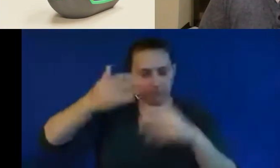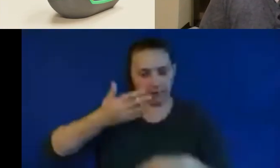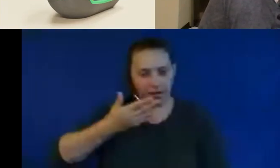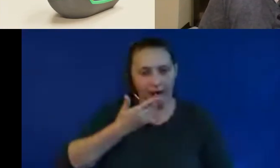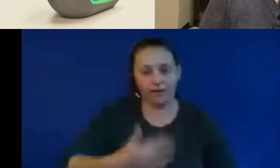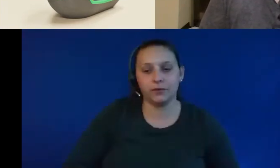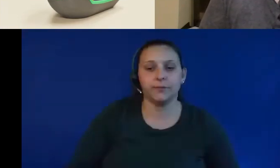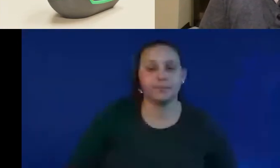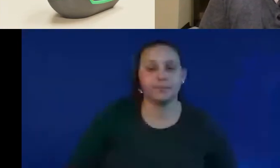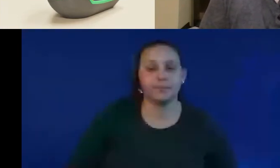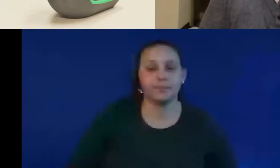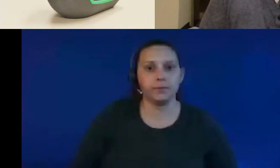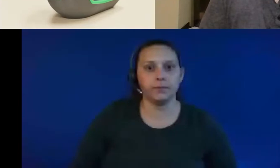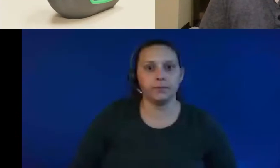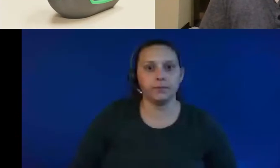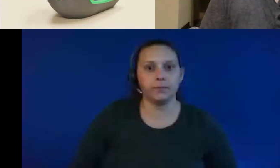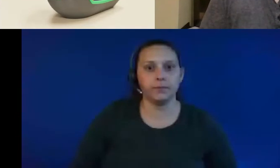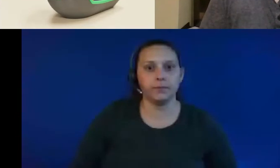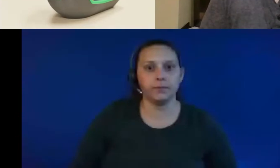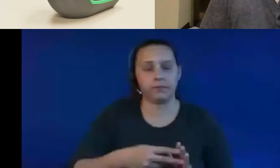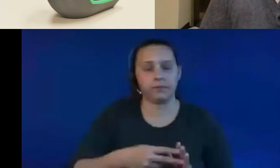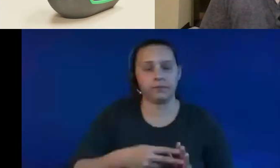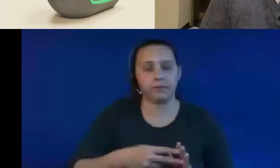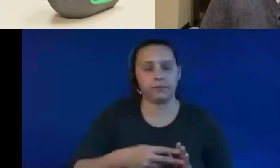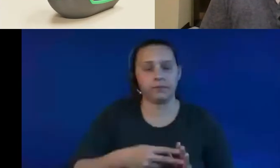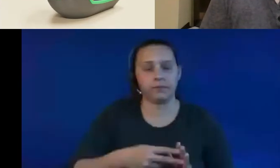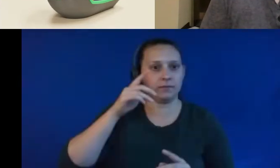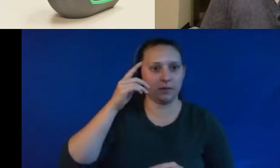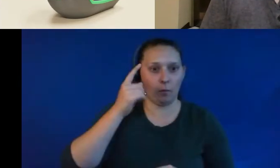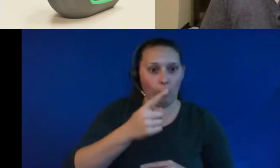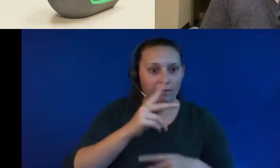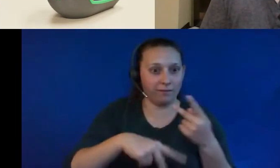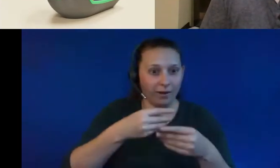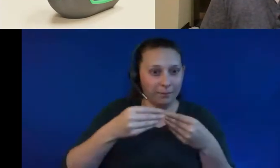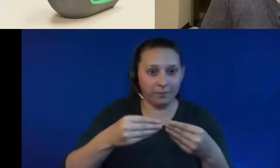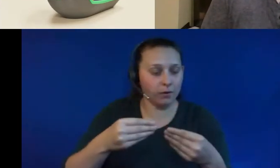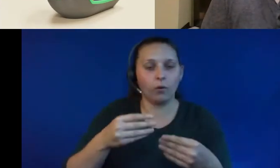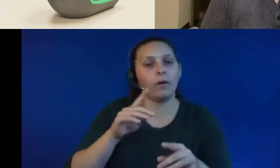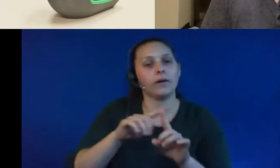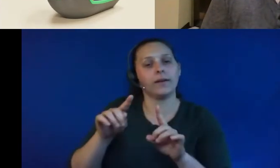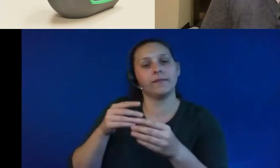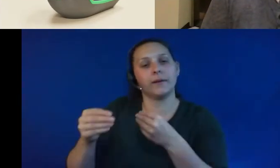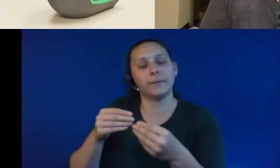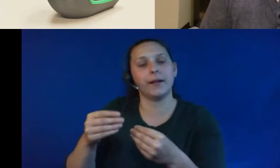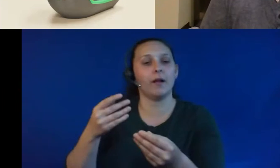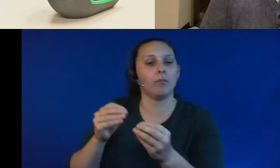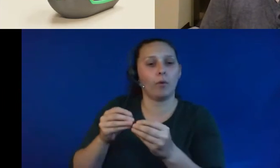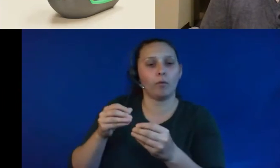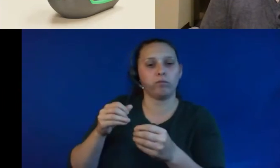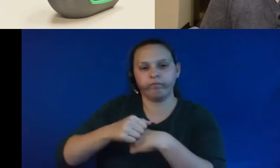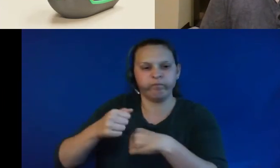not just stuck with colors. You can also print in different materials. So for example, a rigid plastic with a flexible plastic,